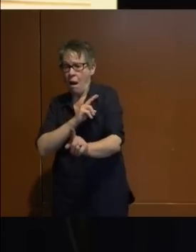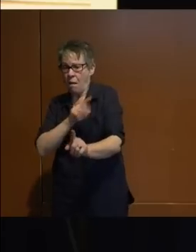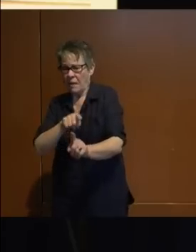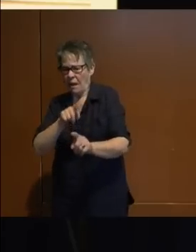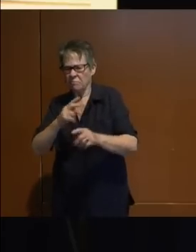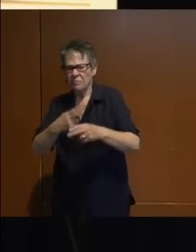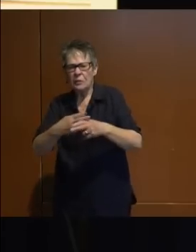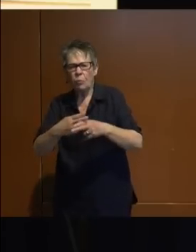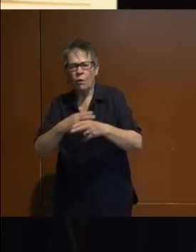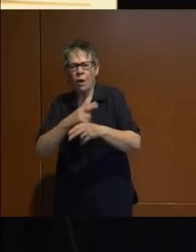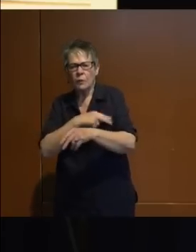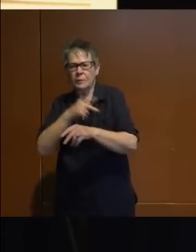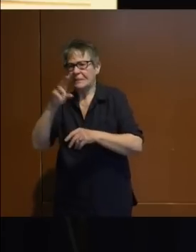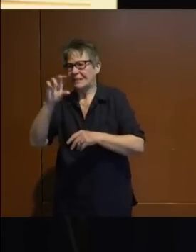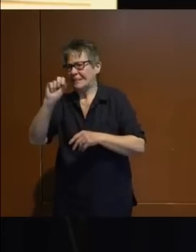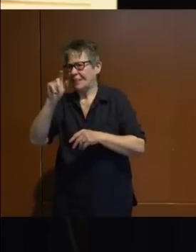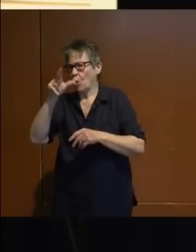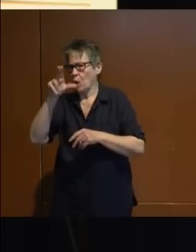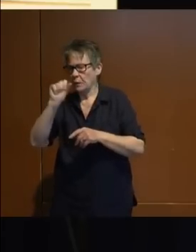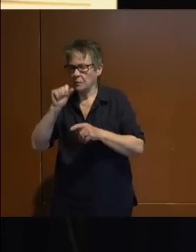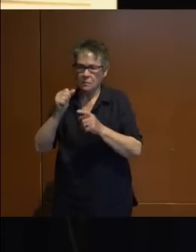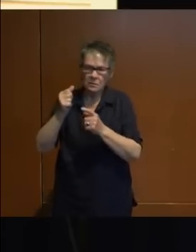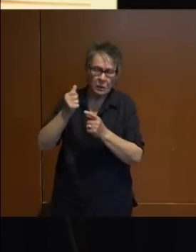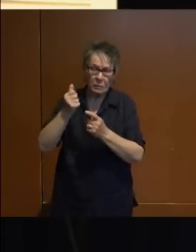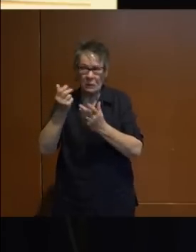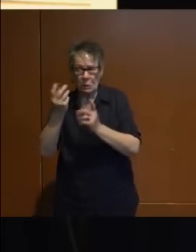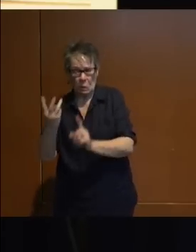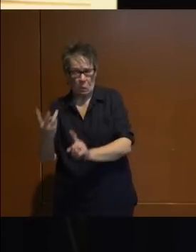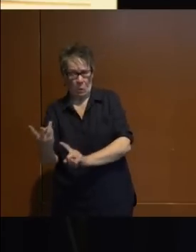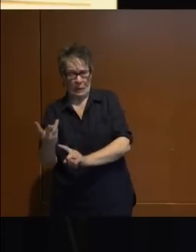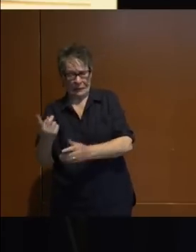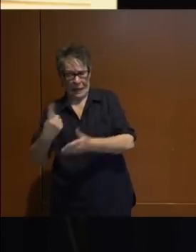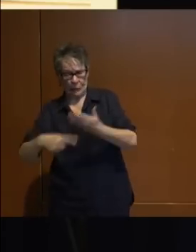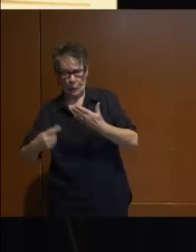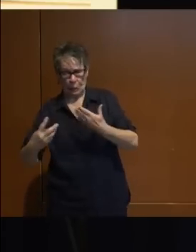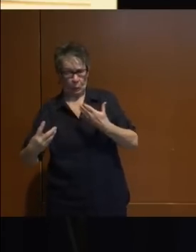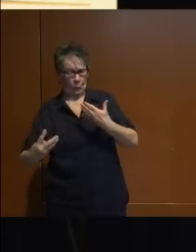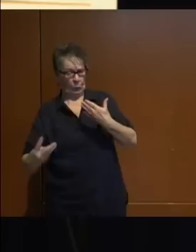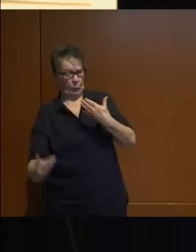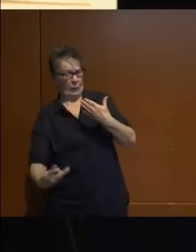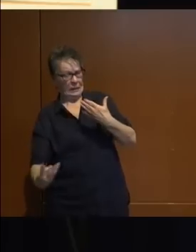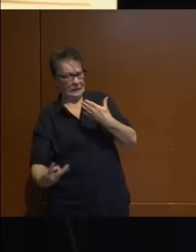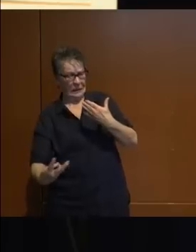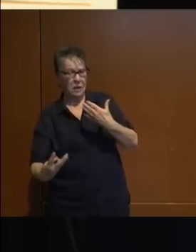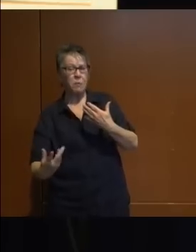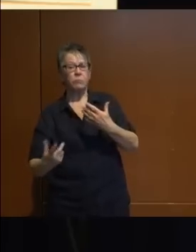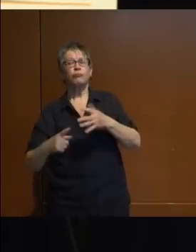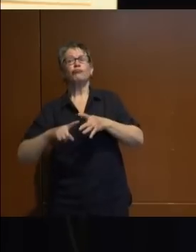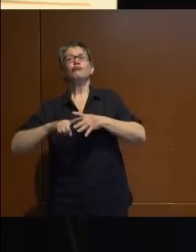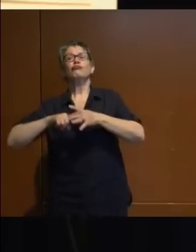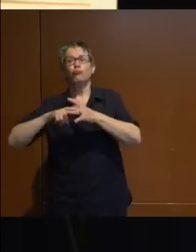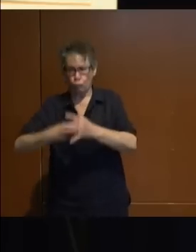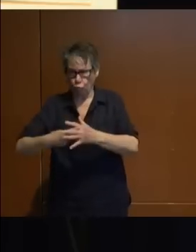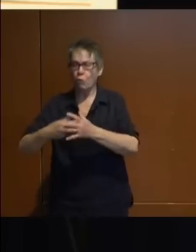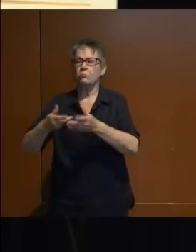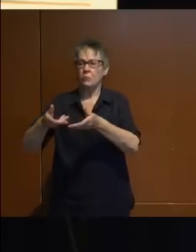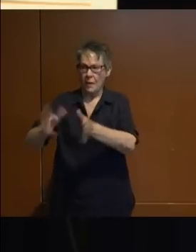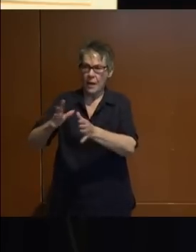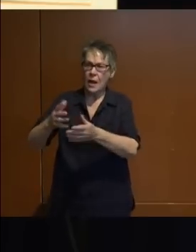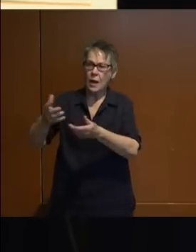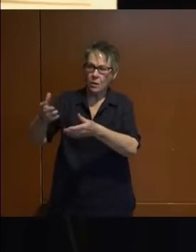And on our current hospital status about where current beds and also how many people have recovered?